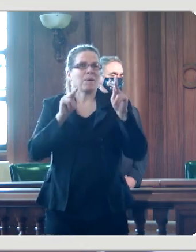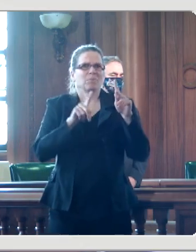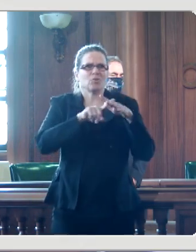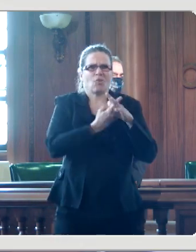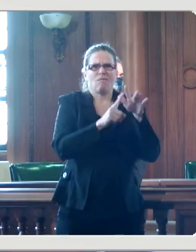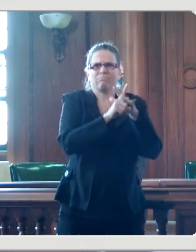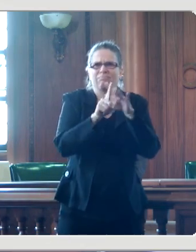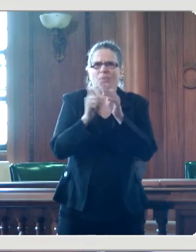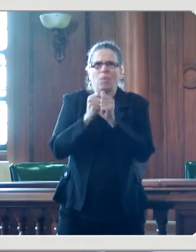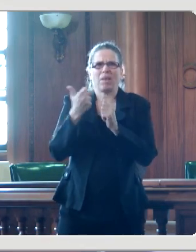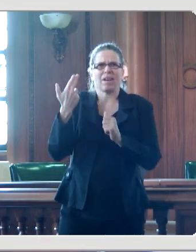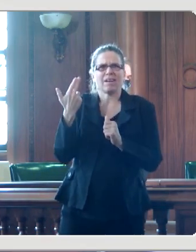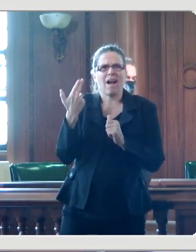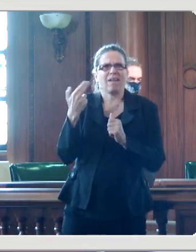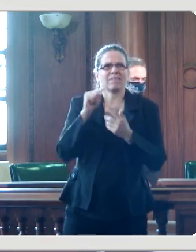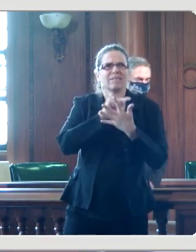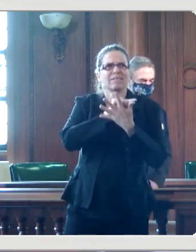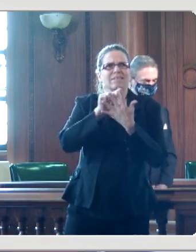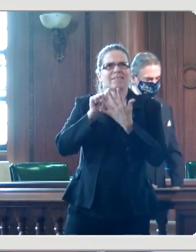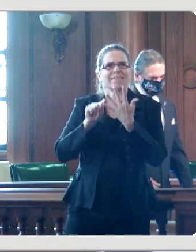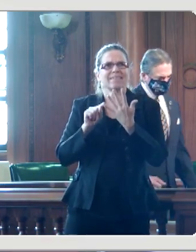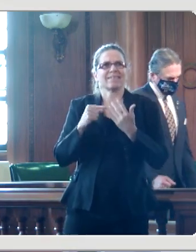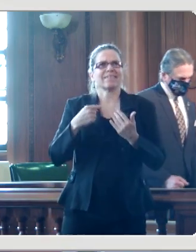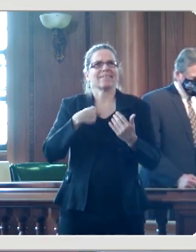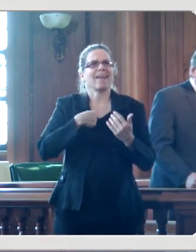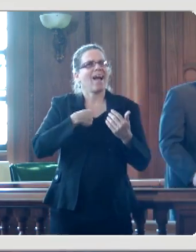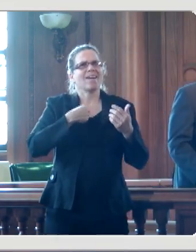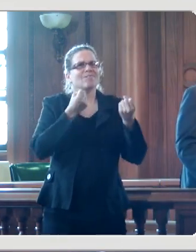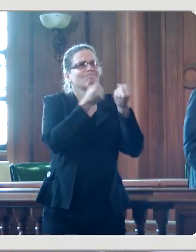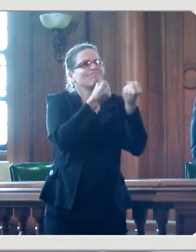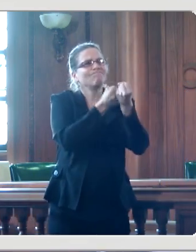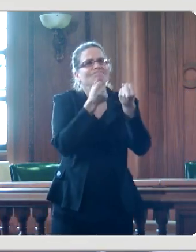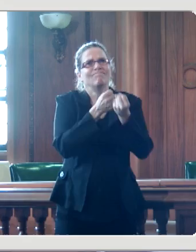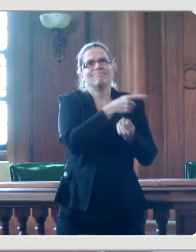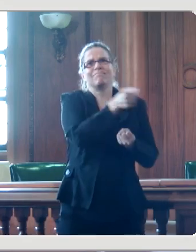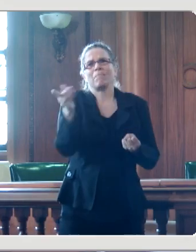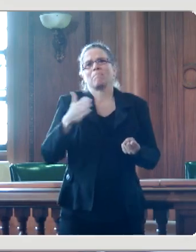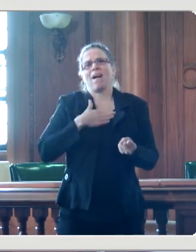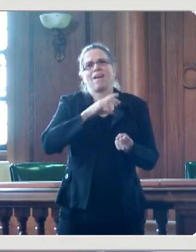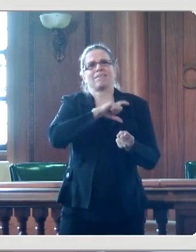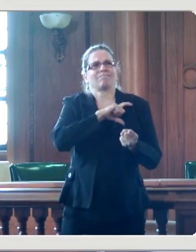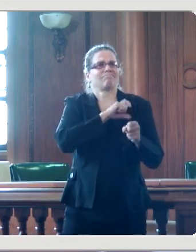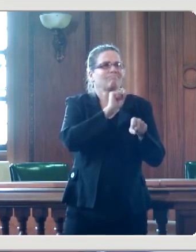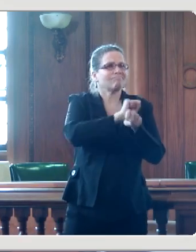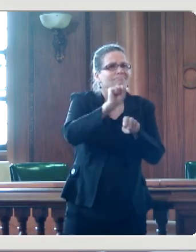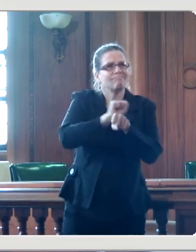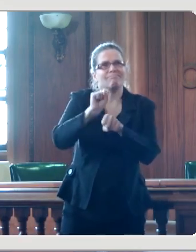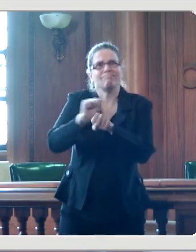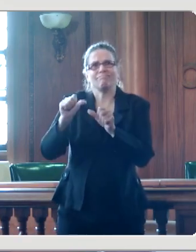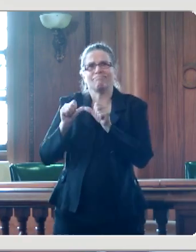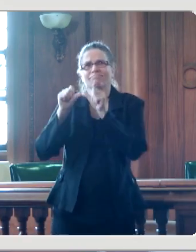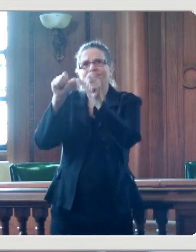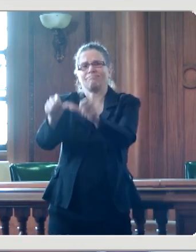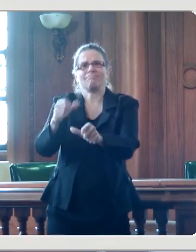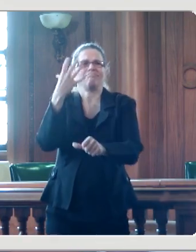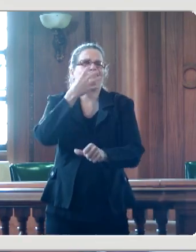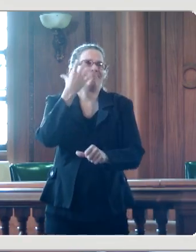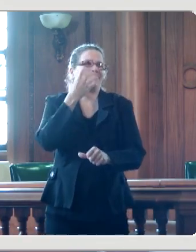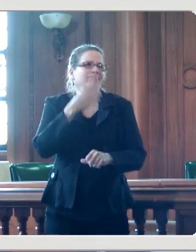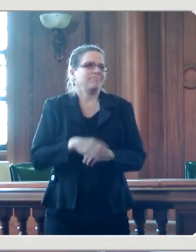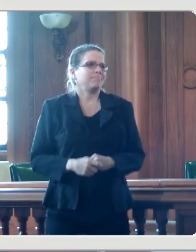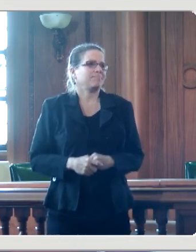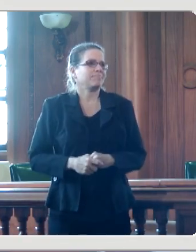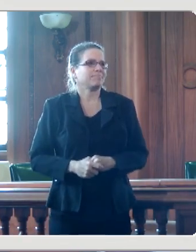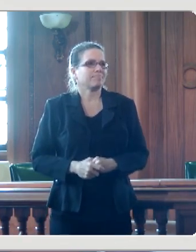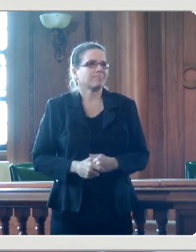their biggest fan, so thank you. Thank you, Mayor. Thank you, Commissioner Clapper. And I think we